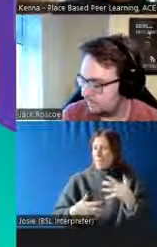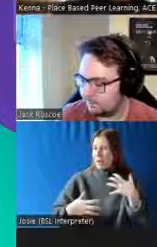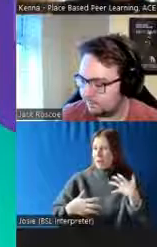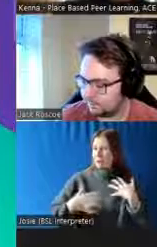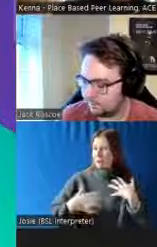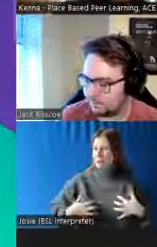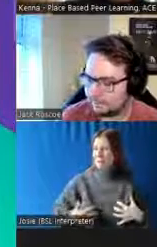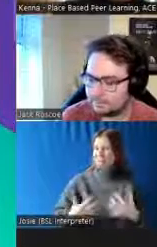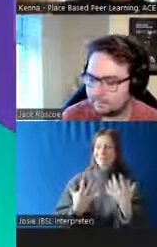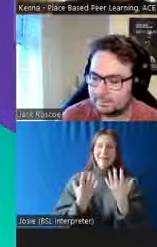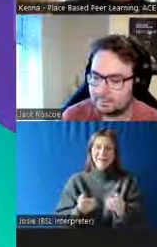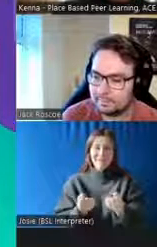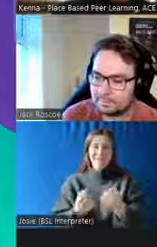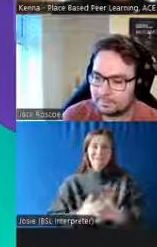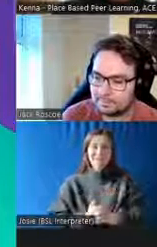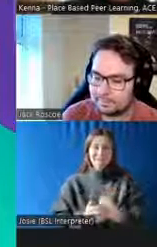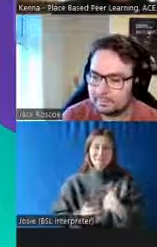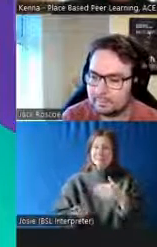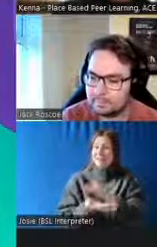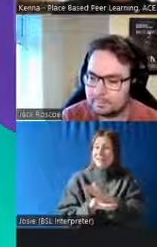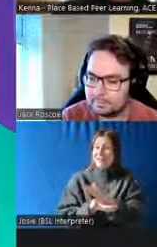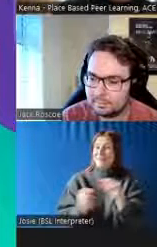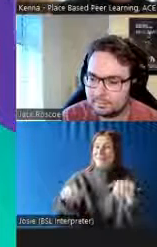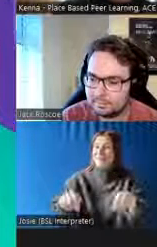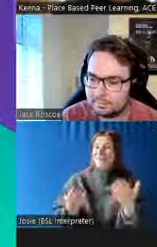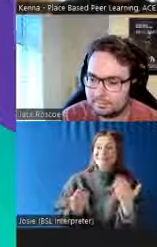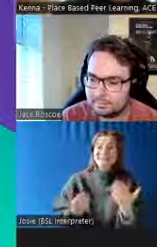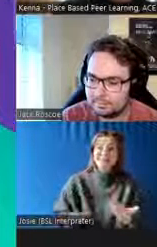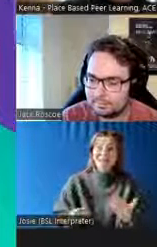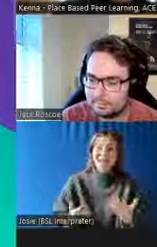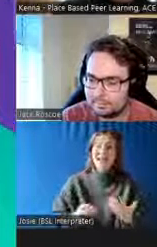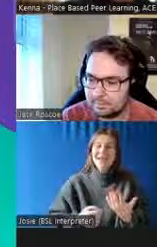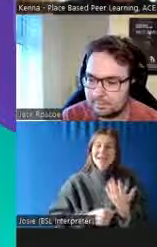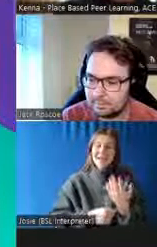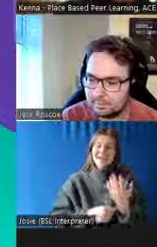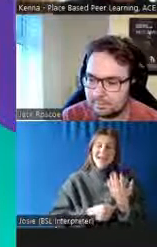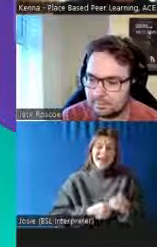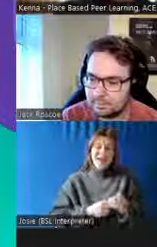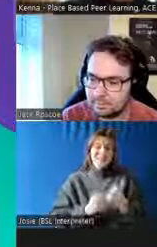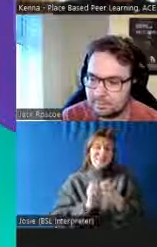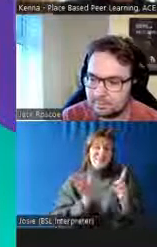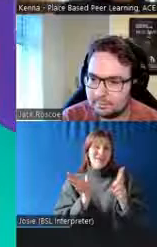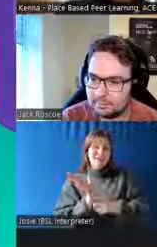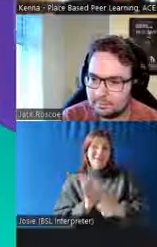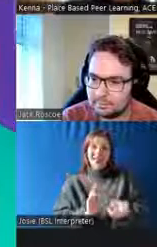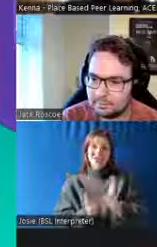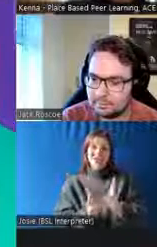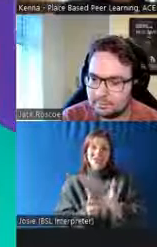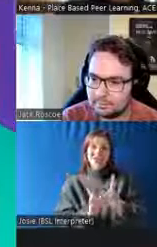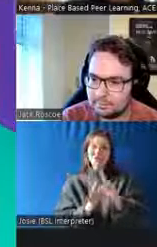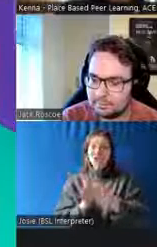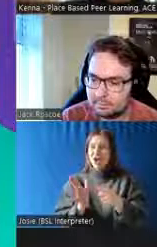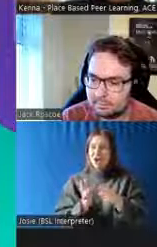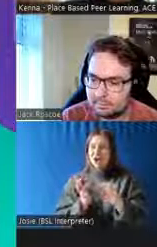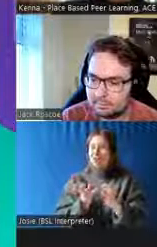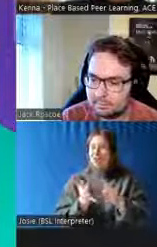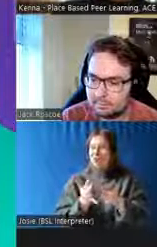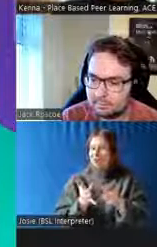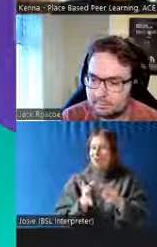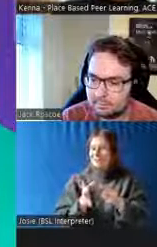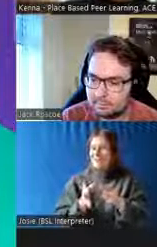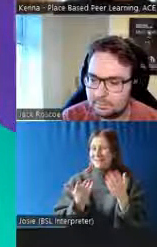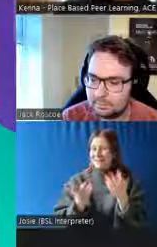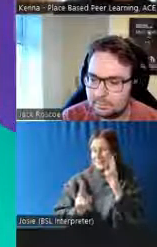am pleased to be here today. I'm supported by our BSL interpreter, Josie, who is currently on